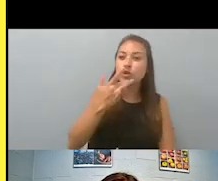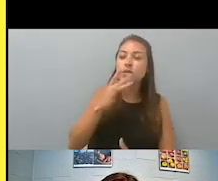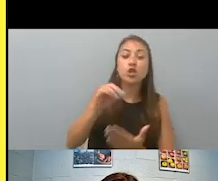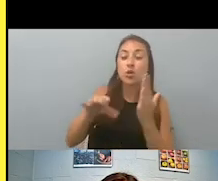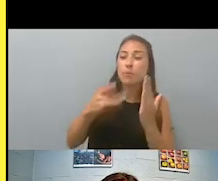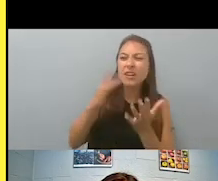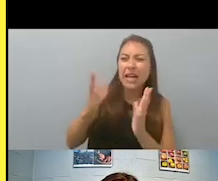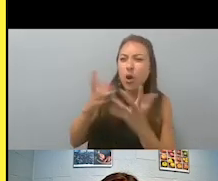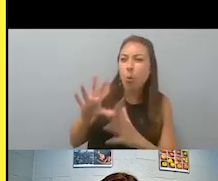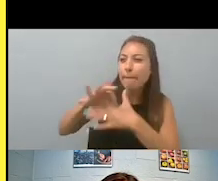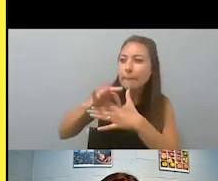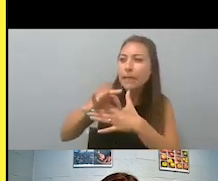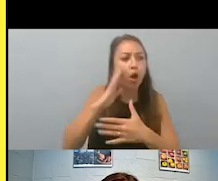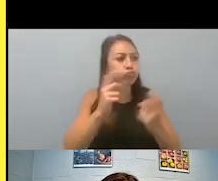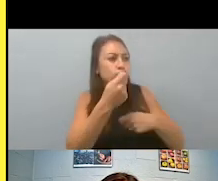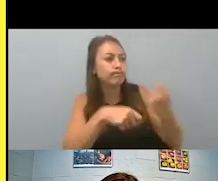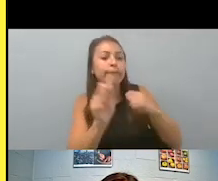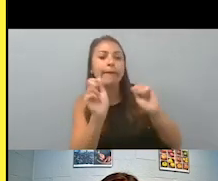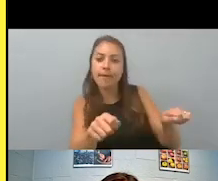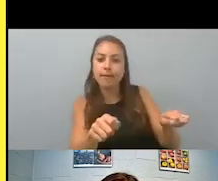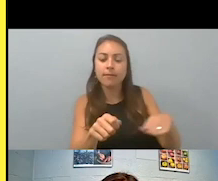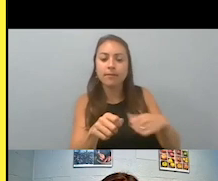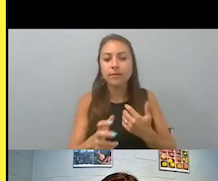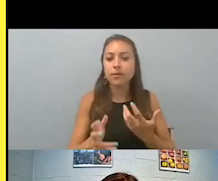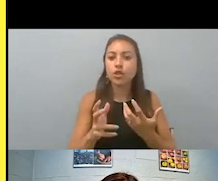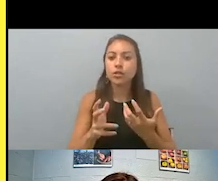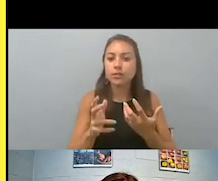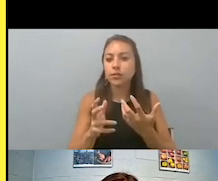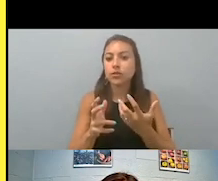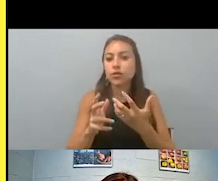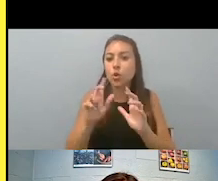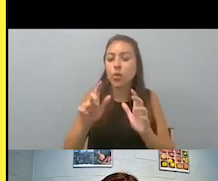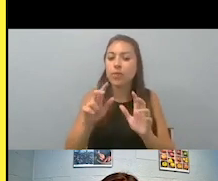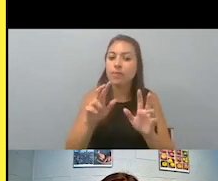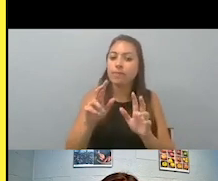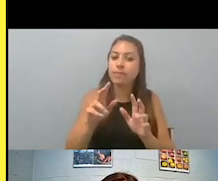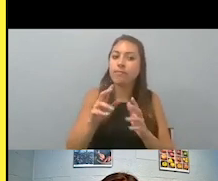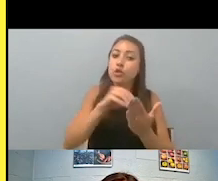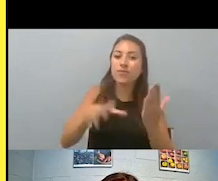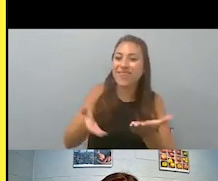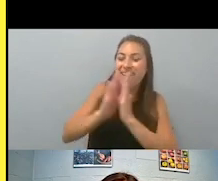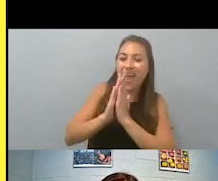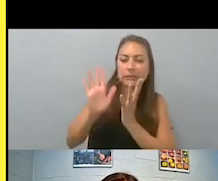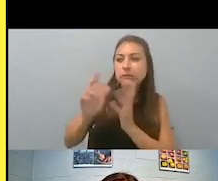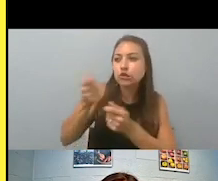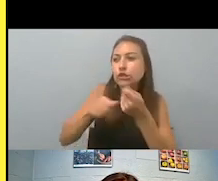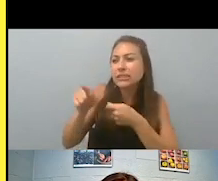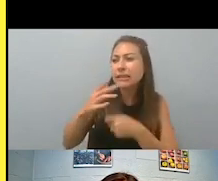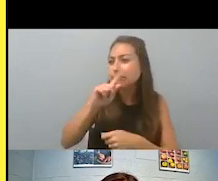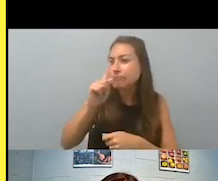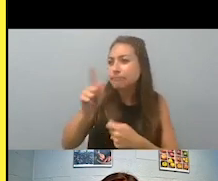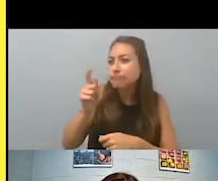concept that we roll out. So we do focus on specific things here and do them well, but you can get a different version of them every time you